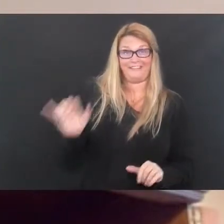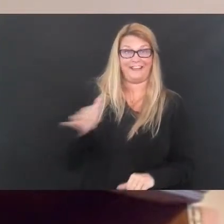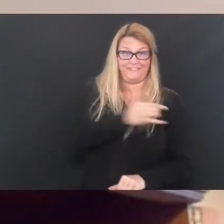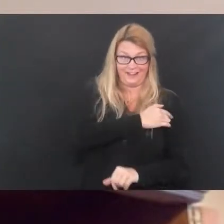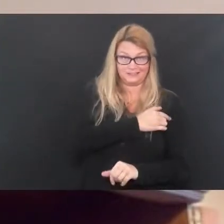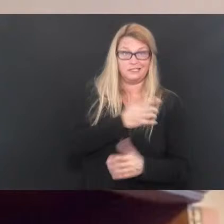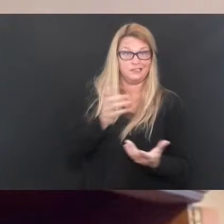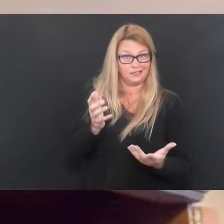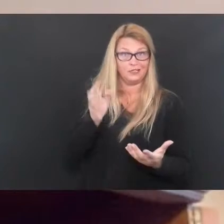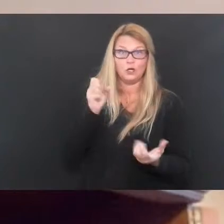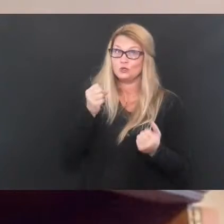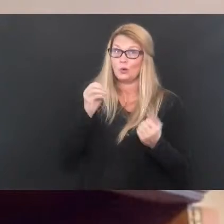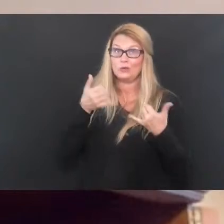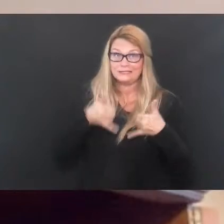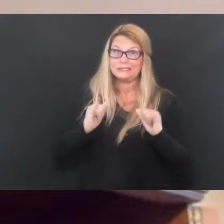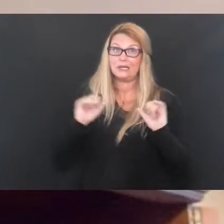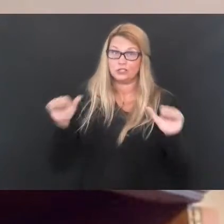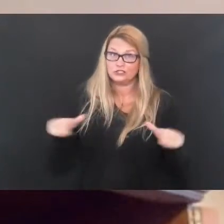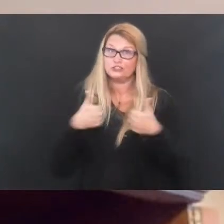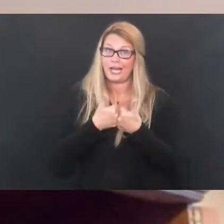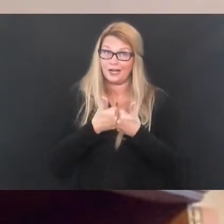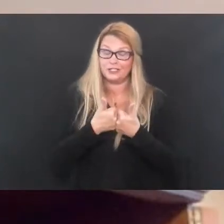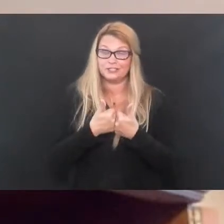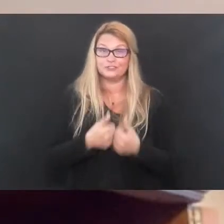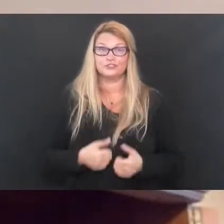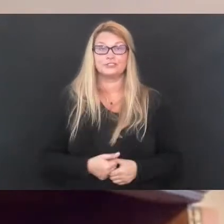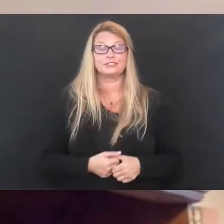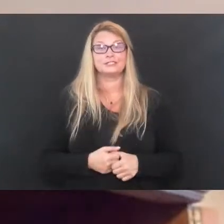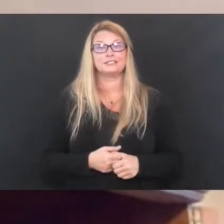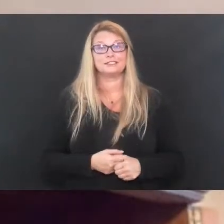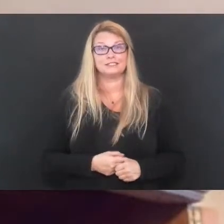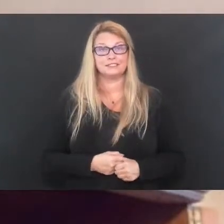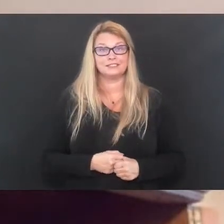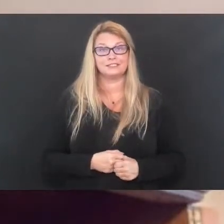that vaccination work continues. I'll turn it to Hein